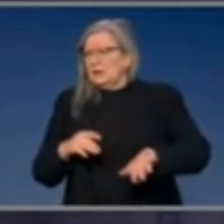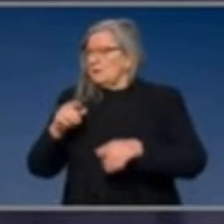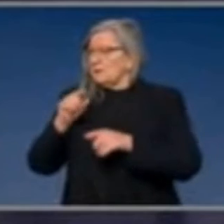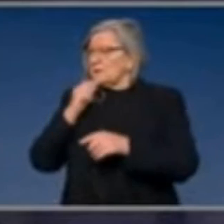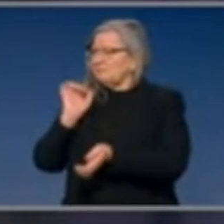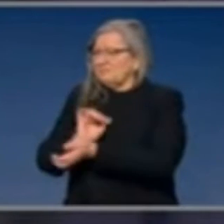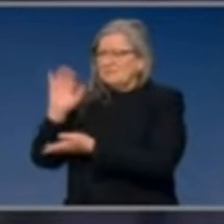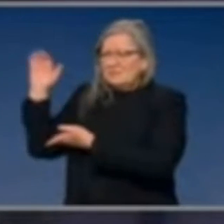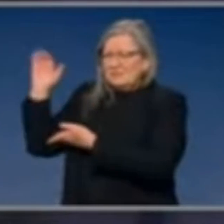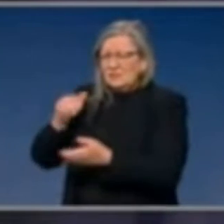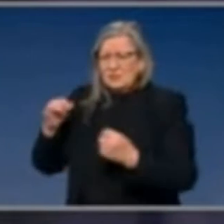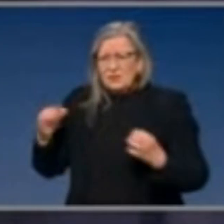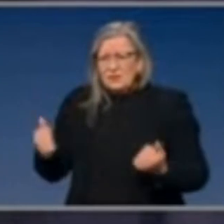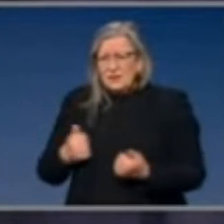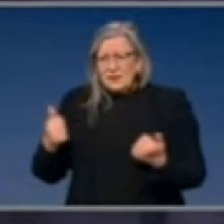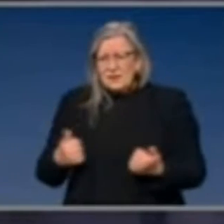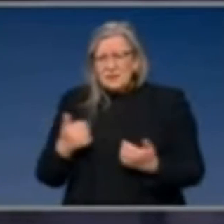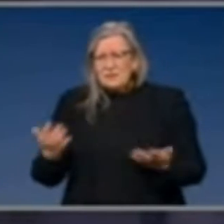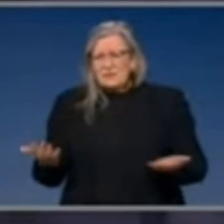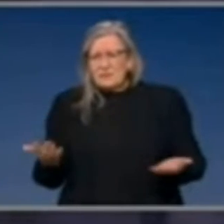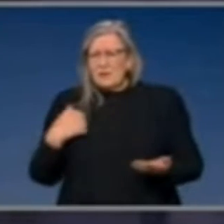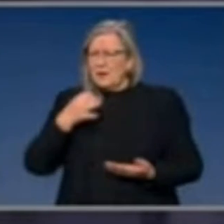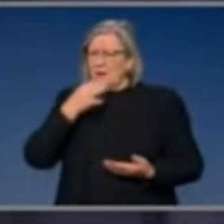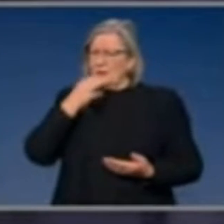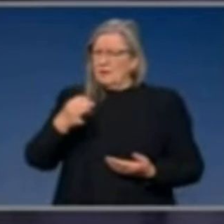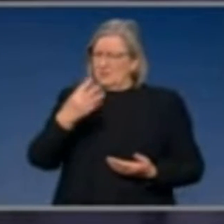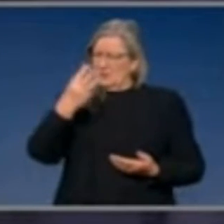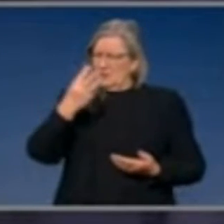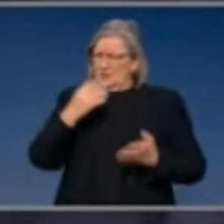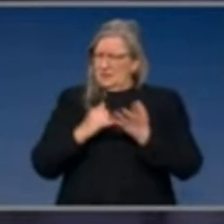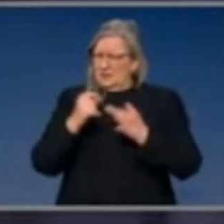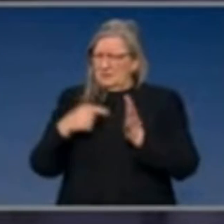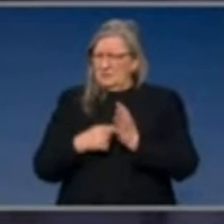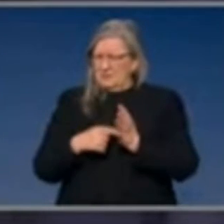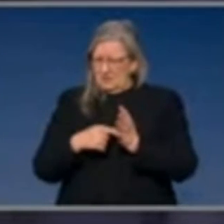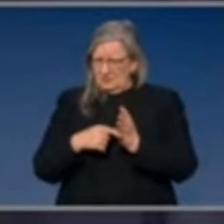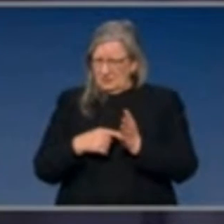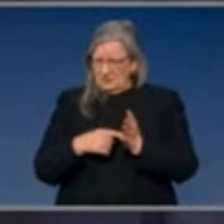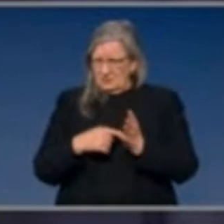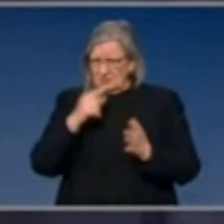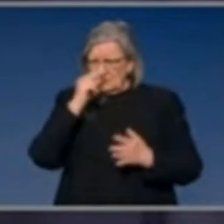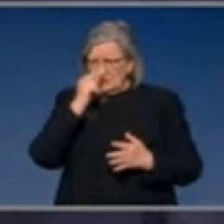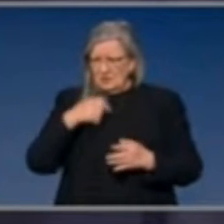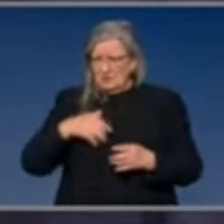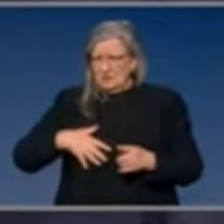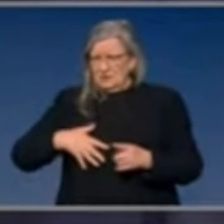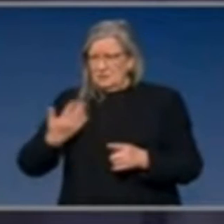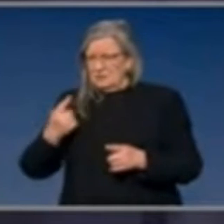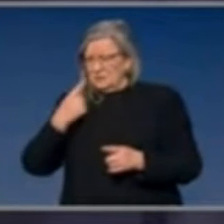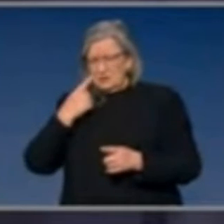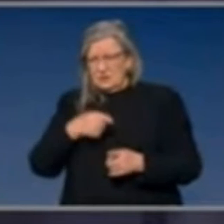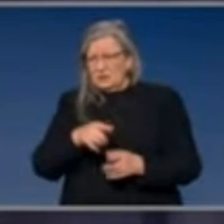13th September start date be enough to ensure that the 12 to 15s don't crowd out young adults from